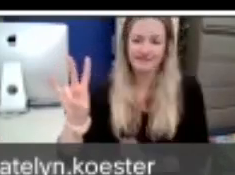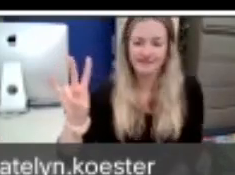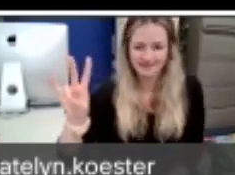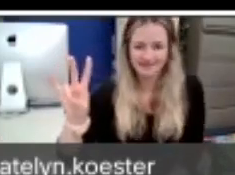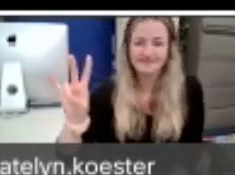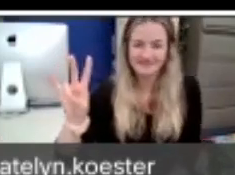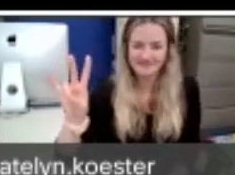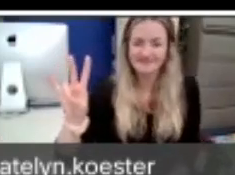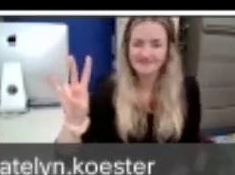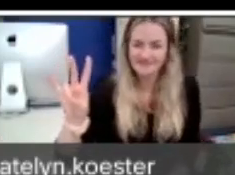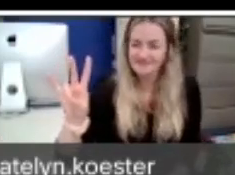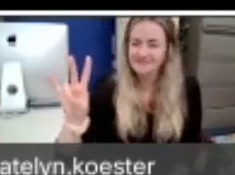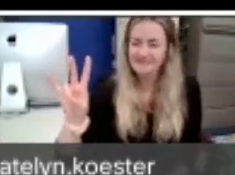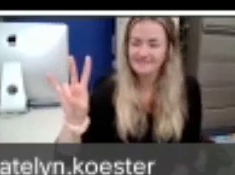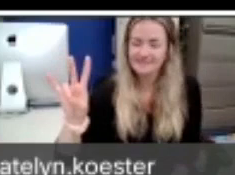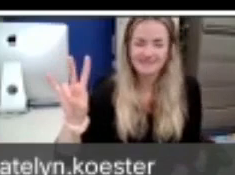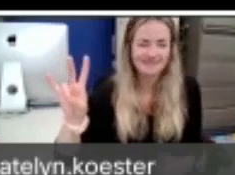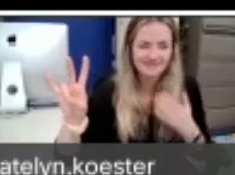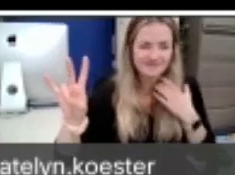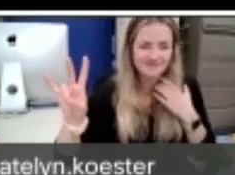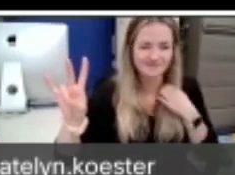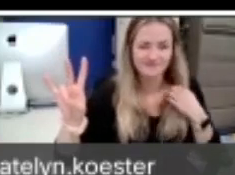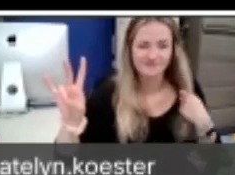Seven, yeah, move over to your ring finger, seven.